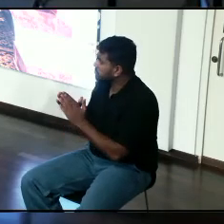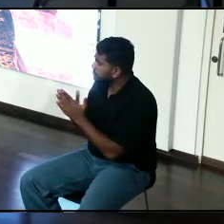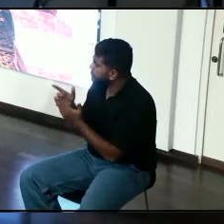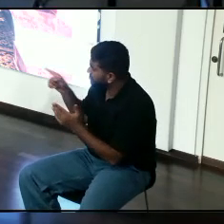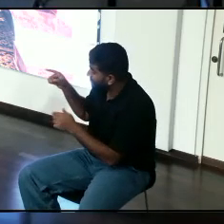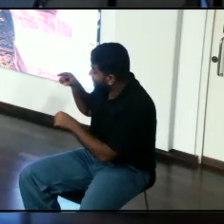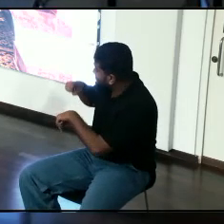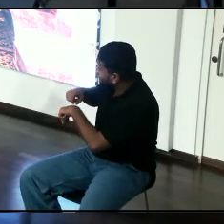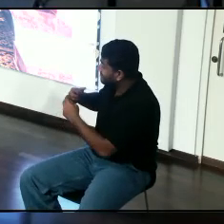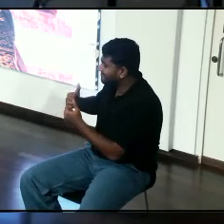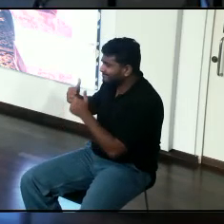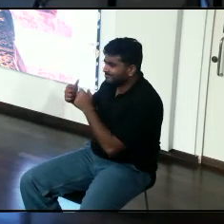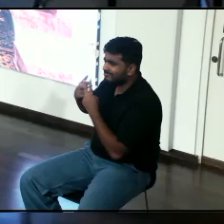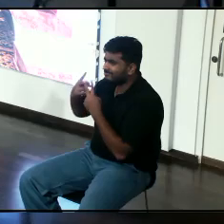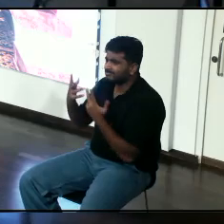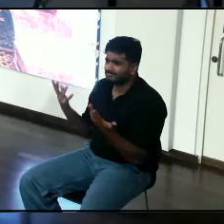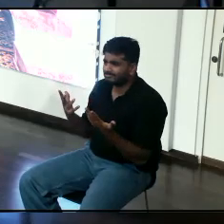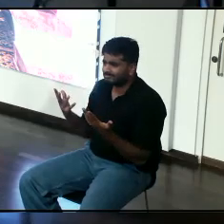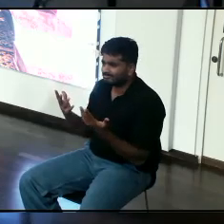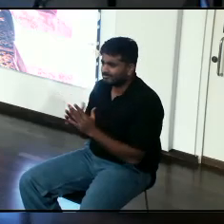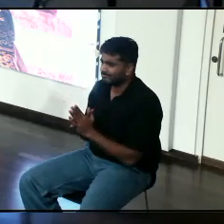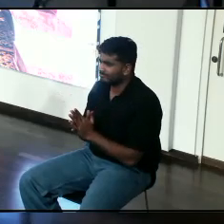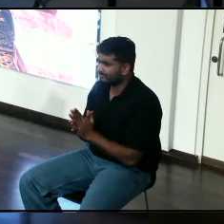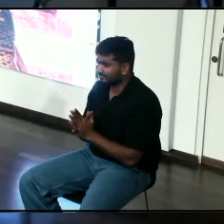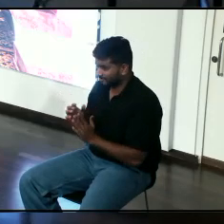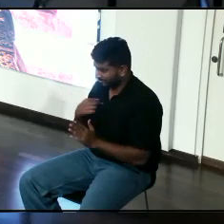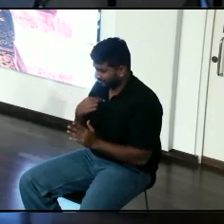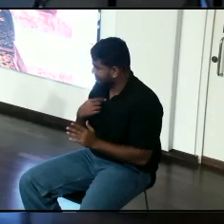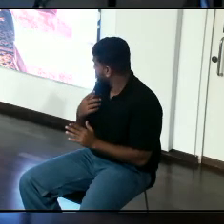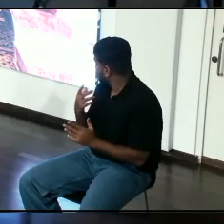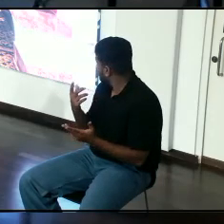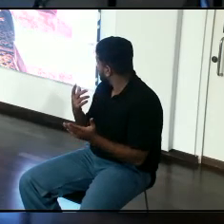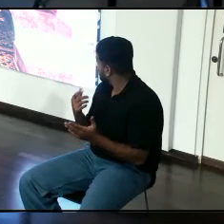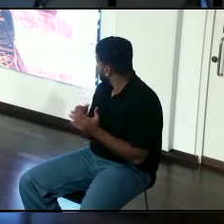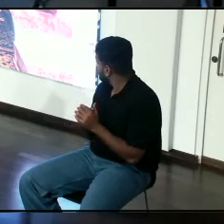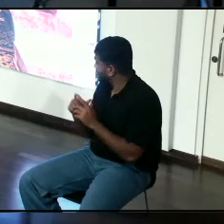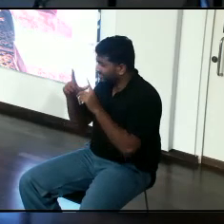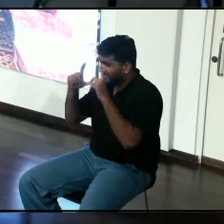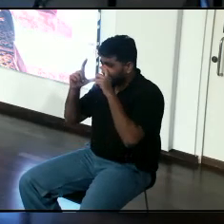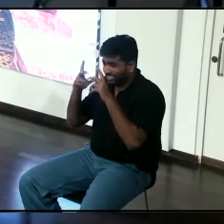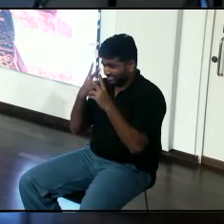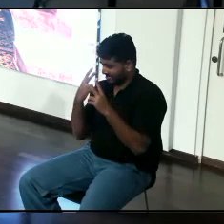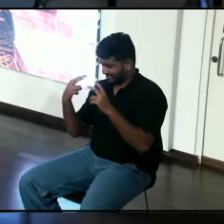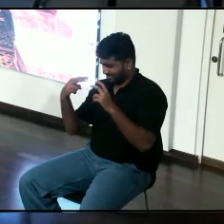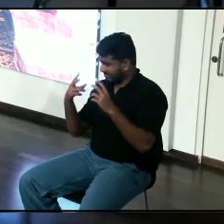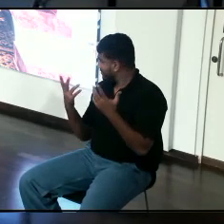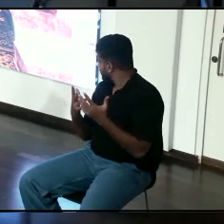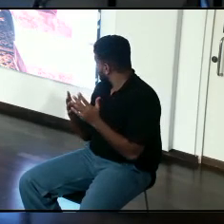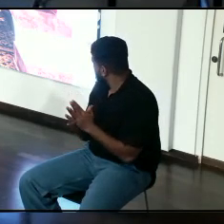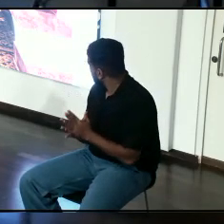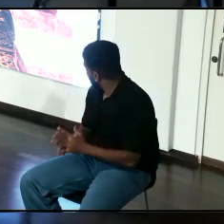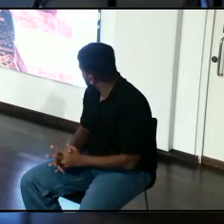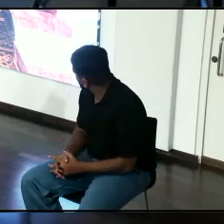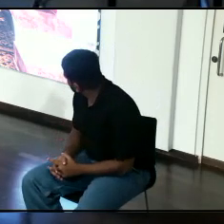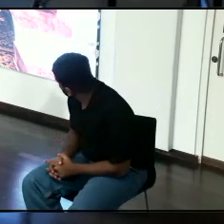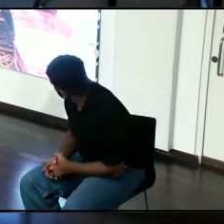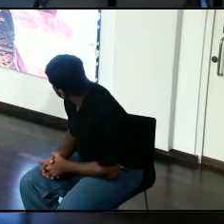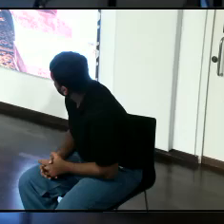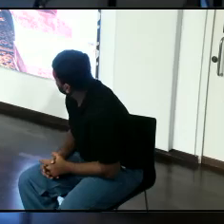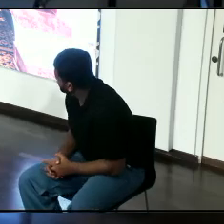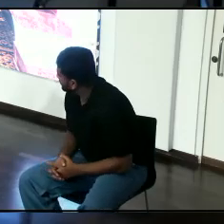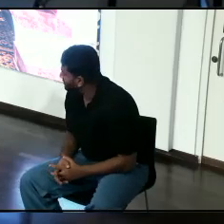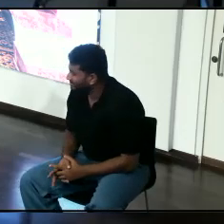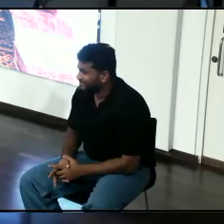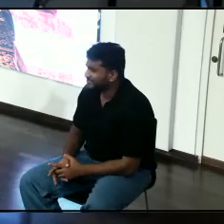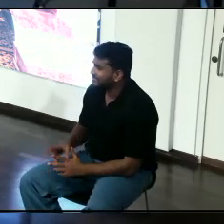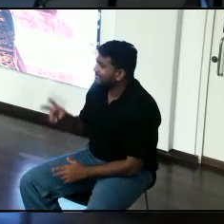moment, as you can see, neither of them are conscious or aware of the camera, except maybe that dog on the right there. But what I